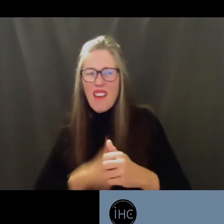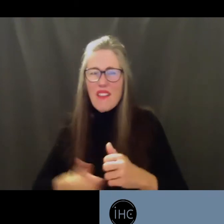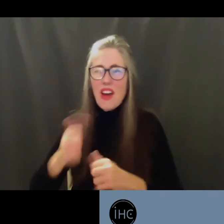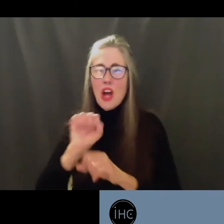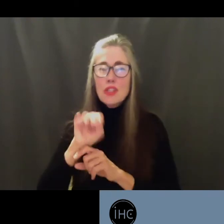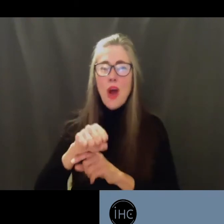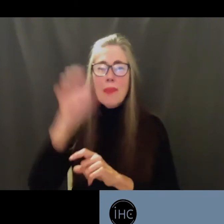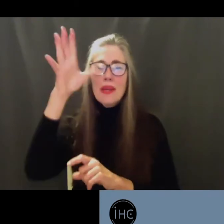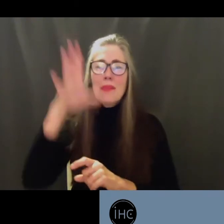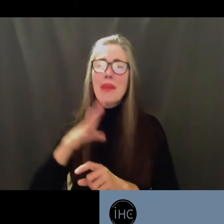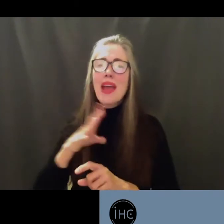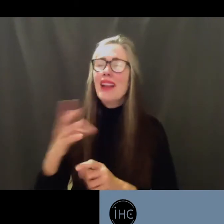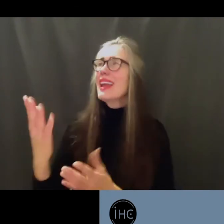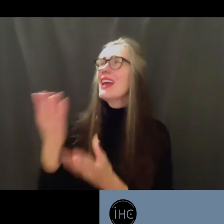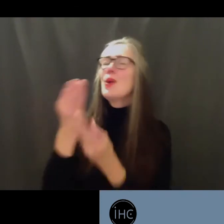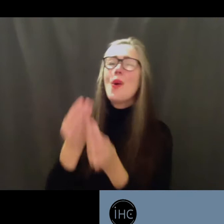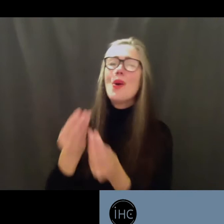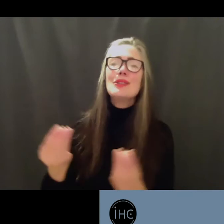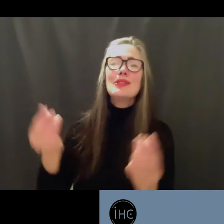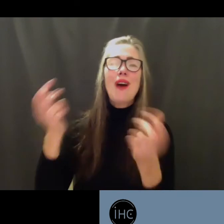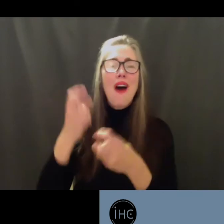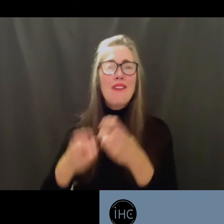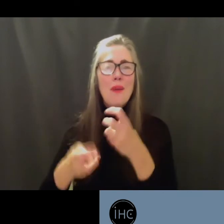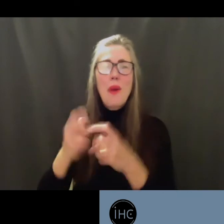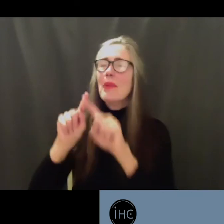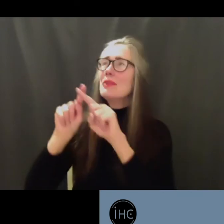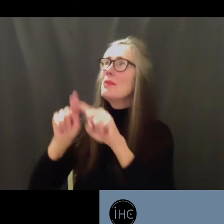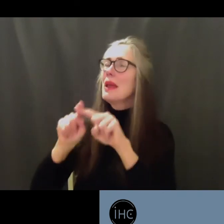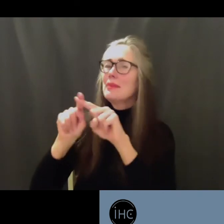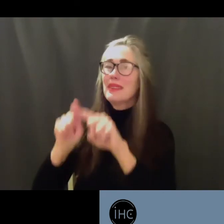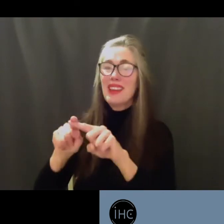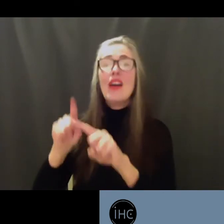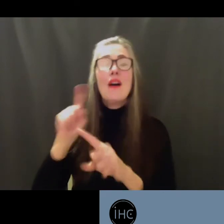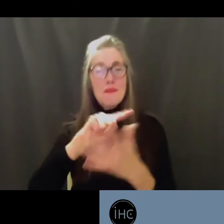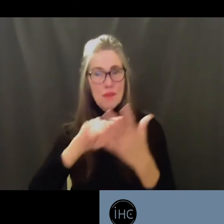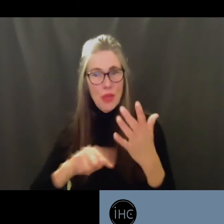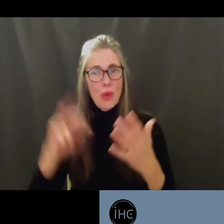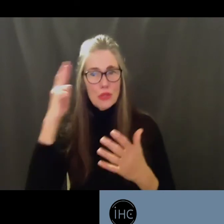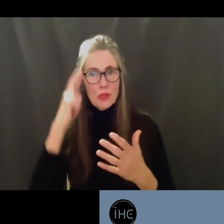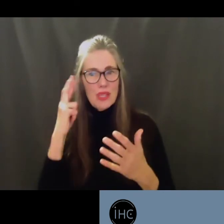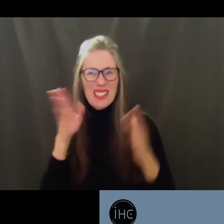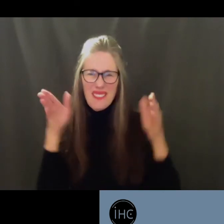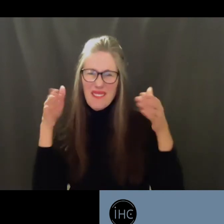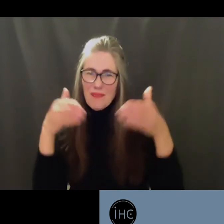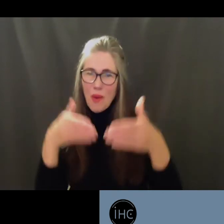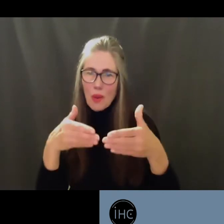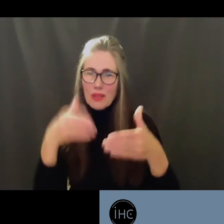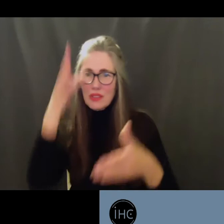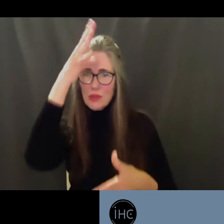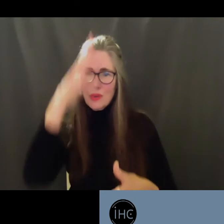can solve our problems. So for all those reasons, I wanted to keep it to male